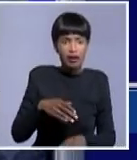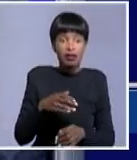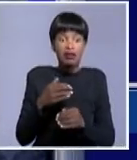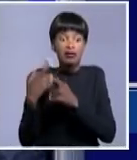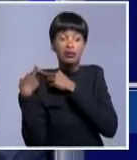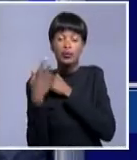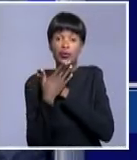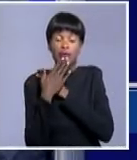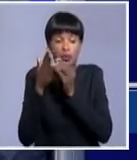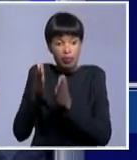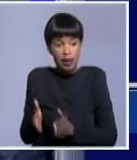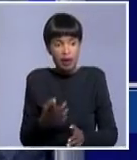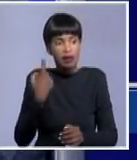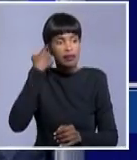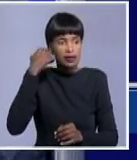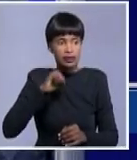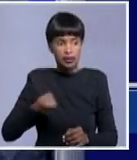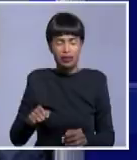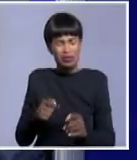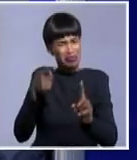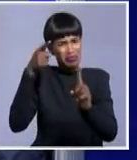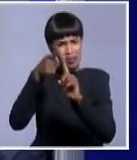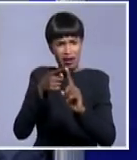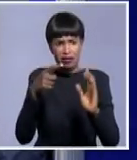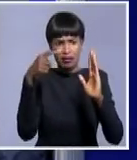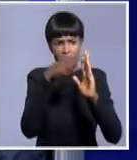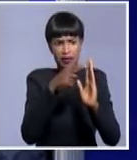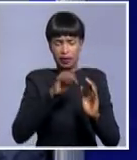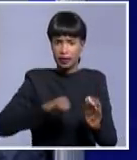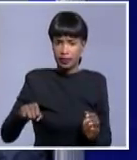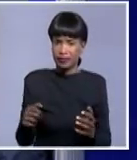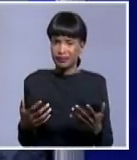Reform on this land issue. So